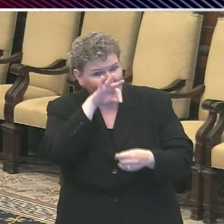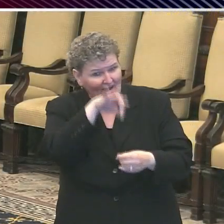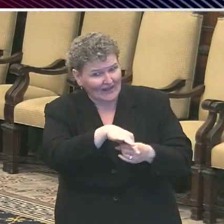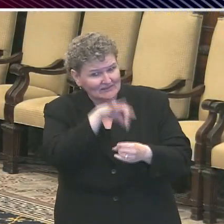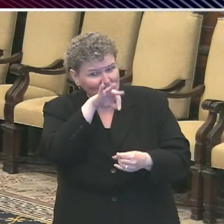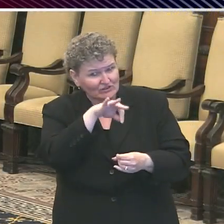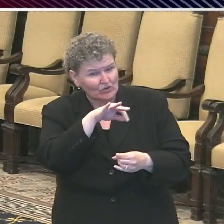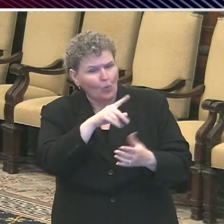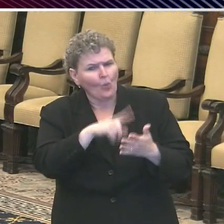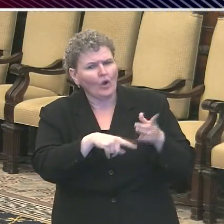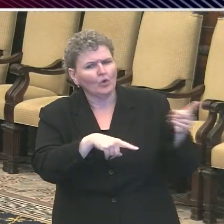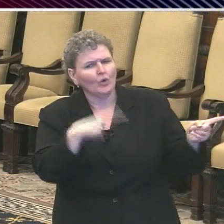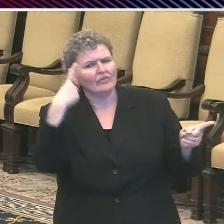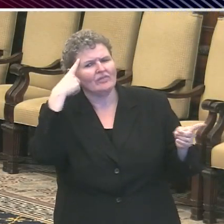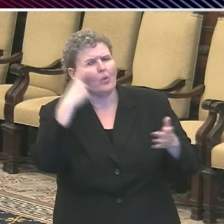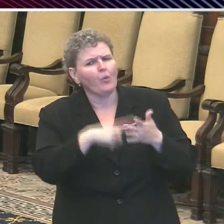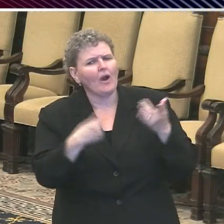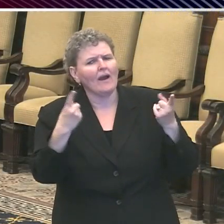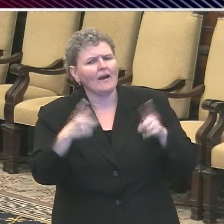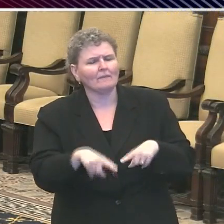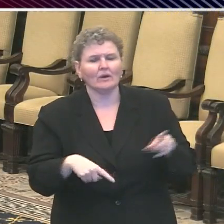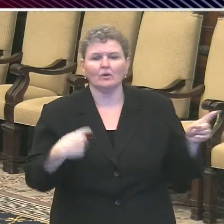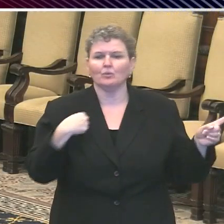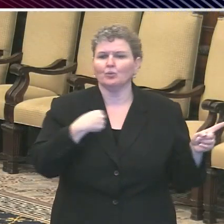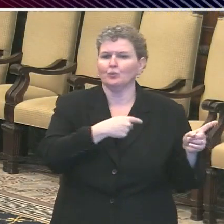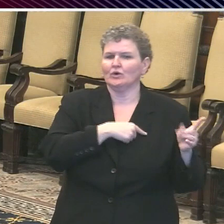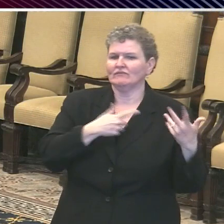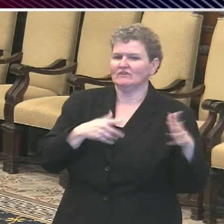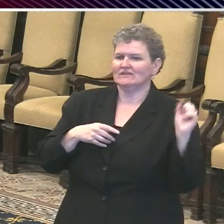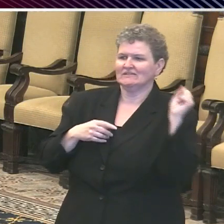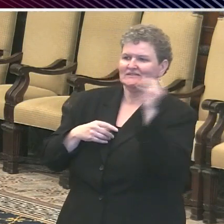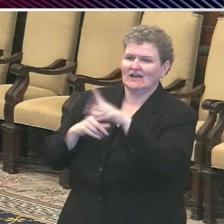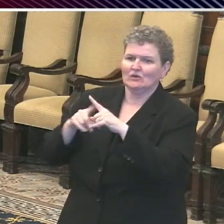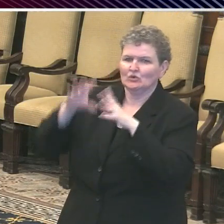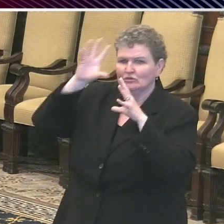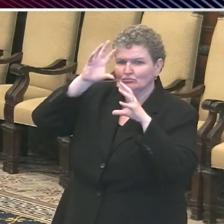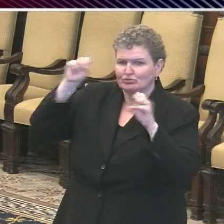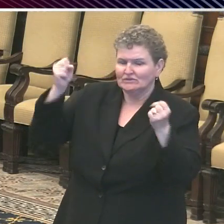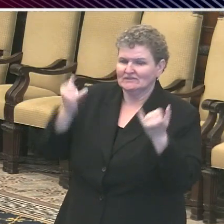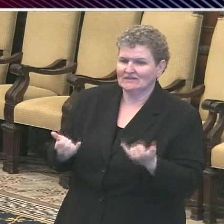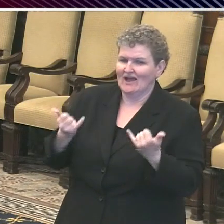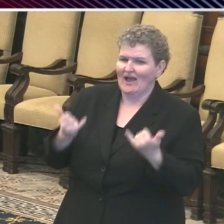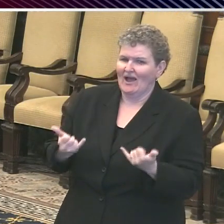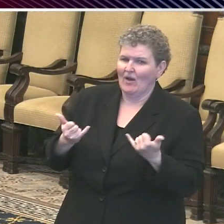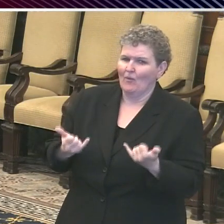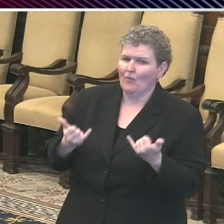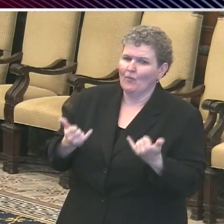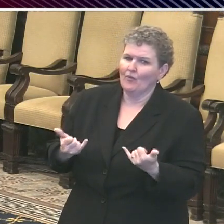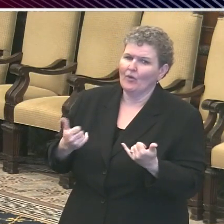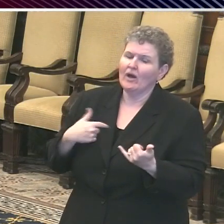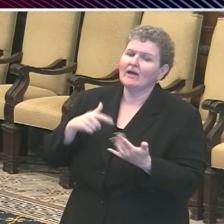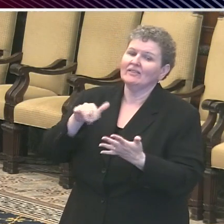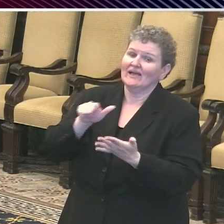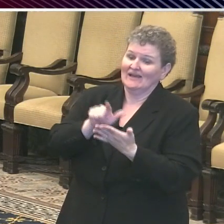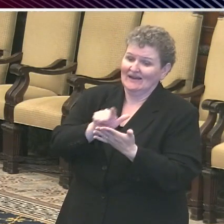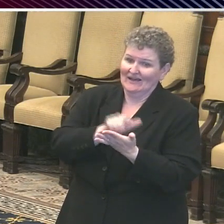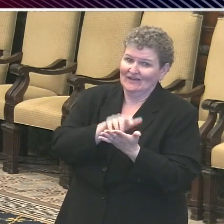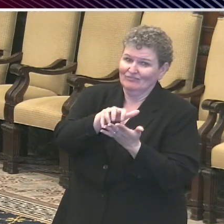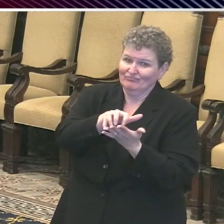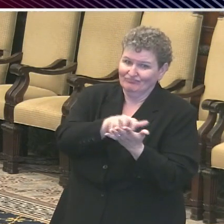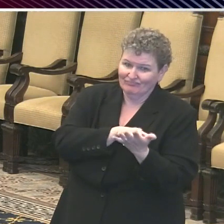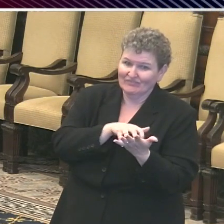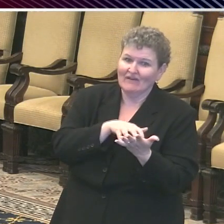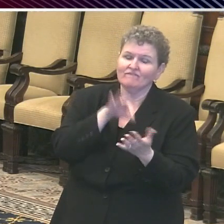pass? Well, we just sent a letter today to the council president saying that what the legislature has done in